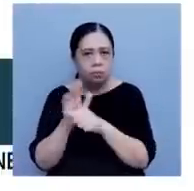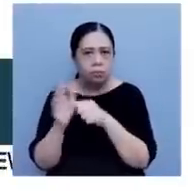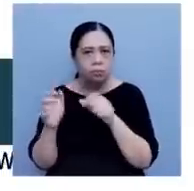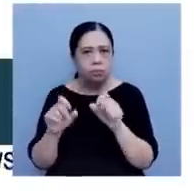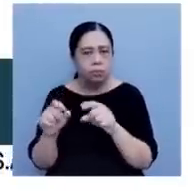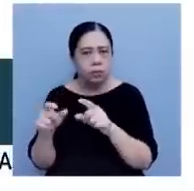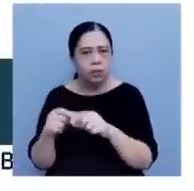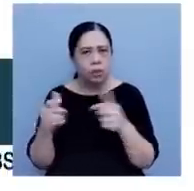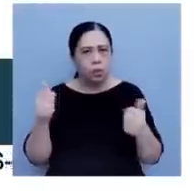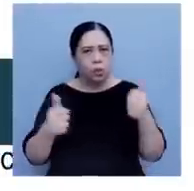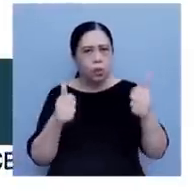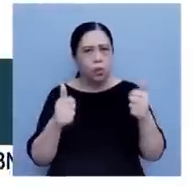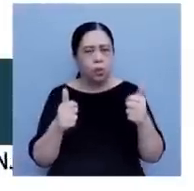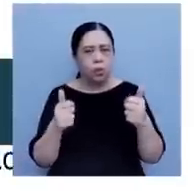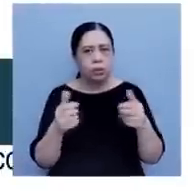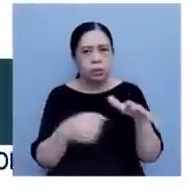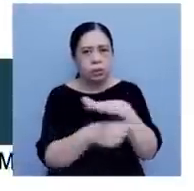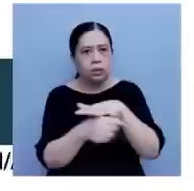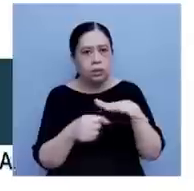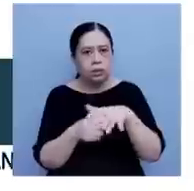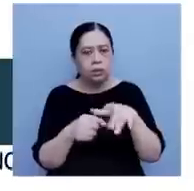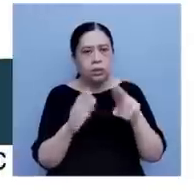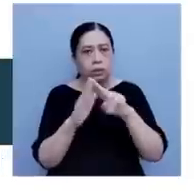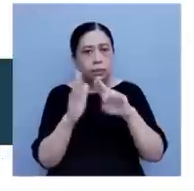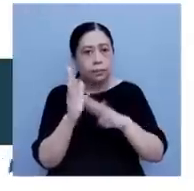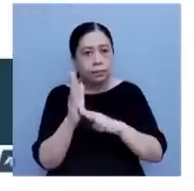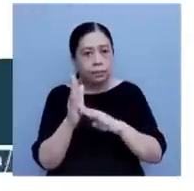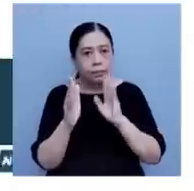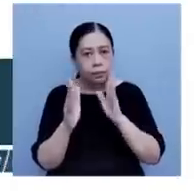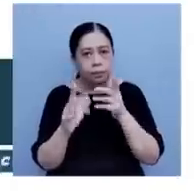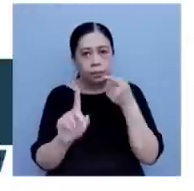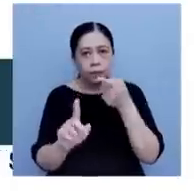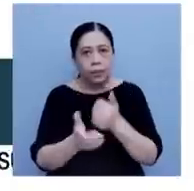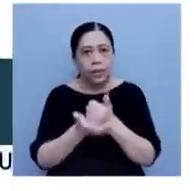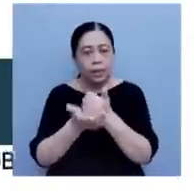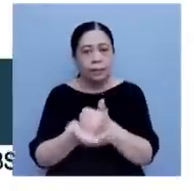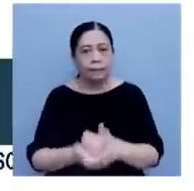the House bill, or does this bill aim to help?